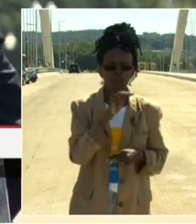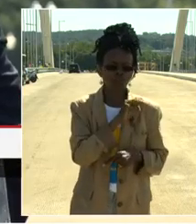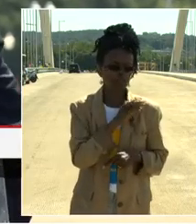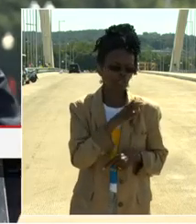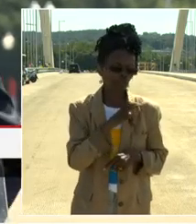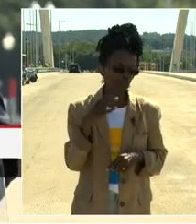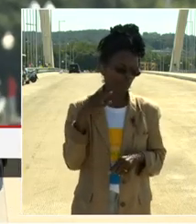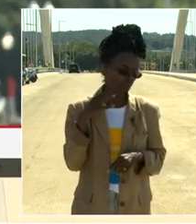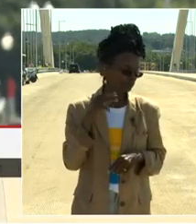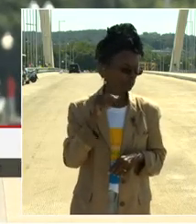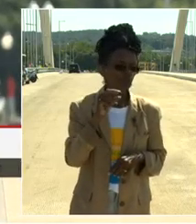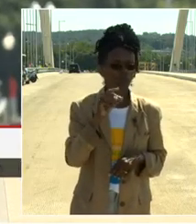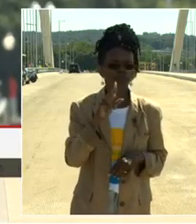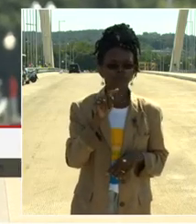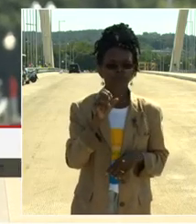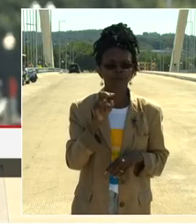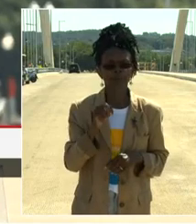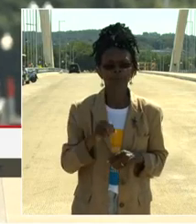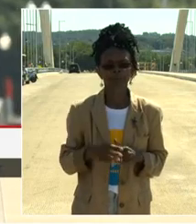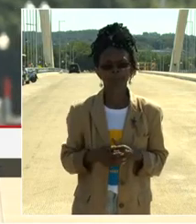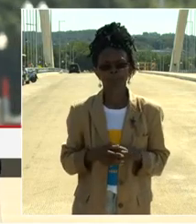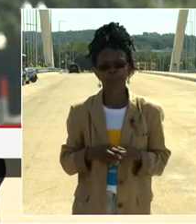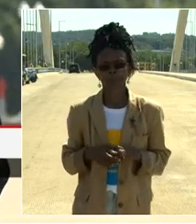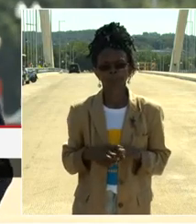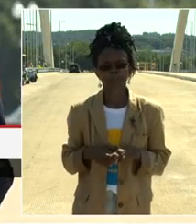Governor Bowser,